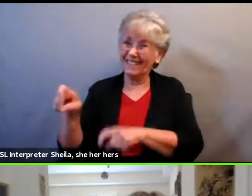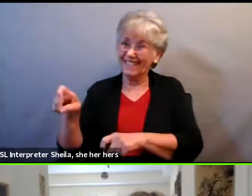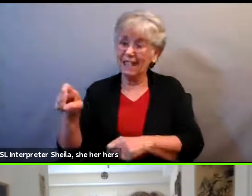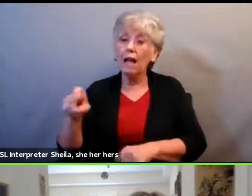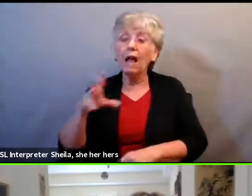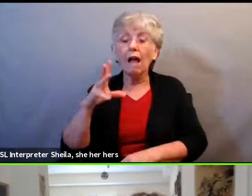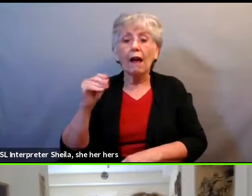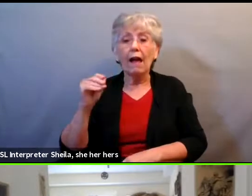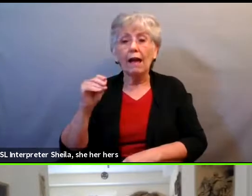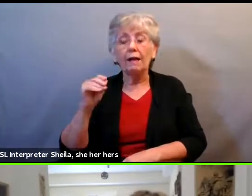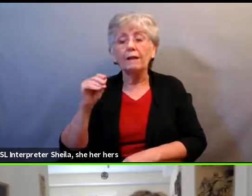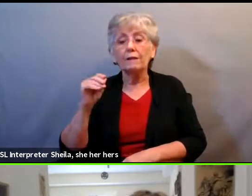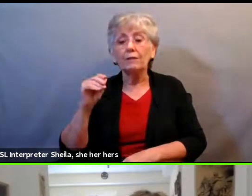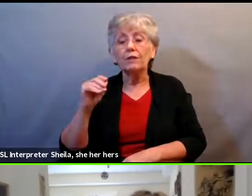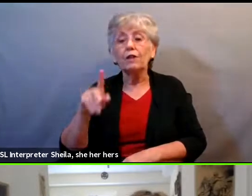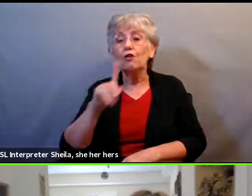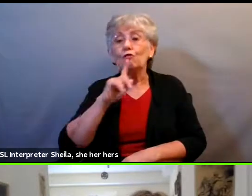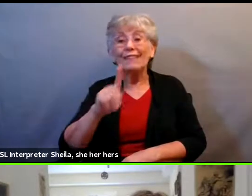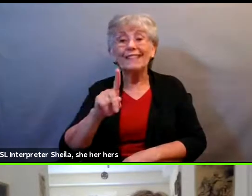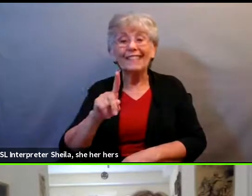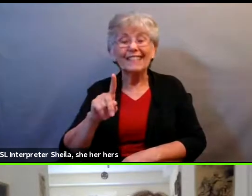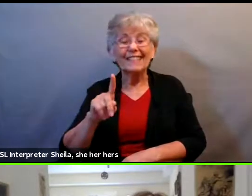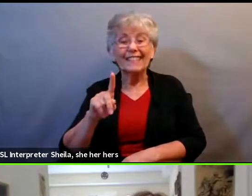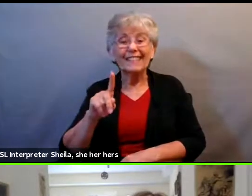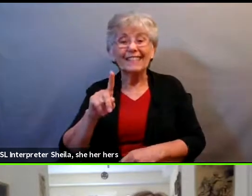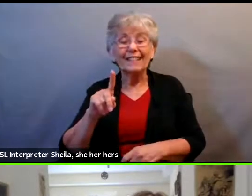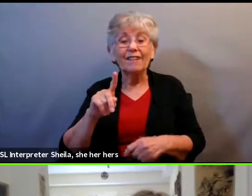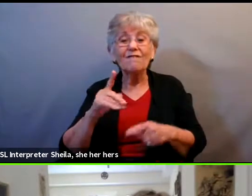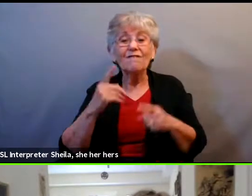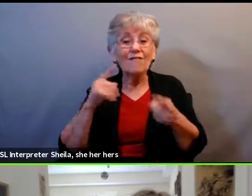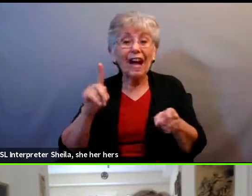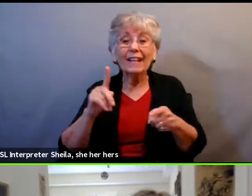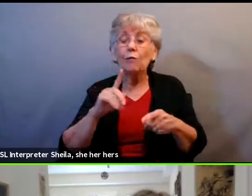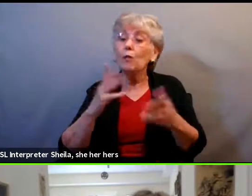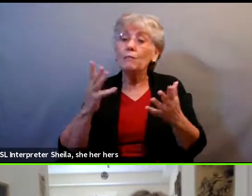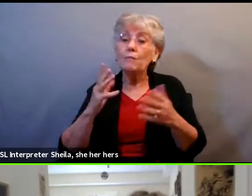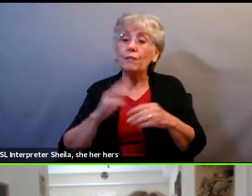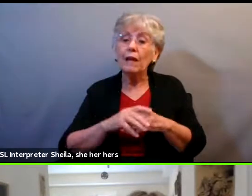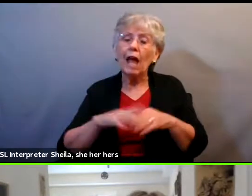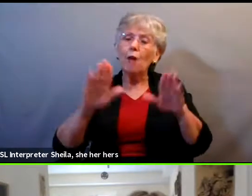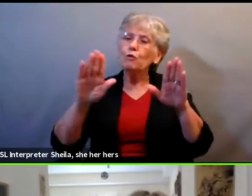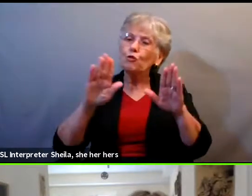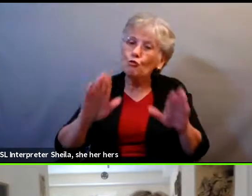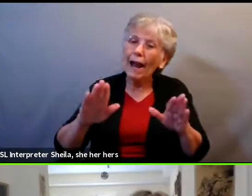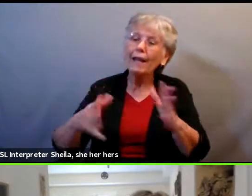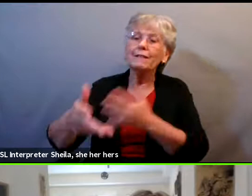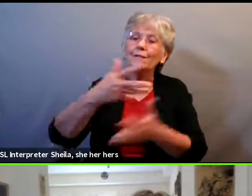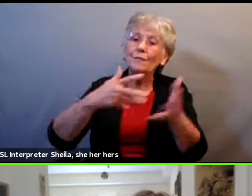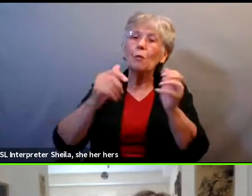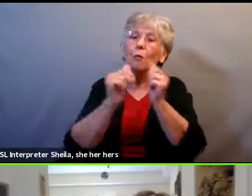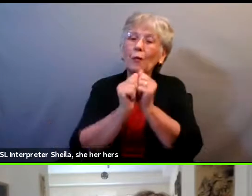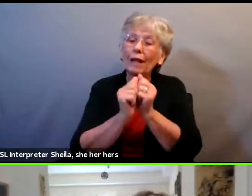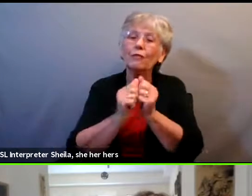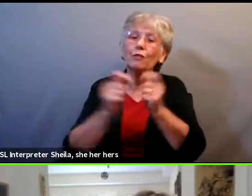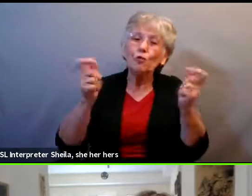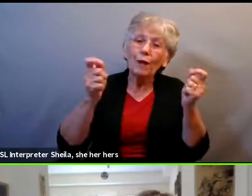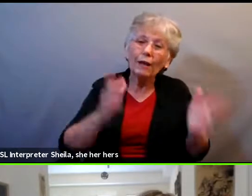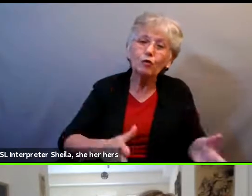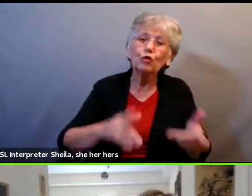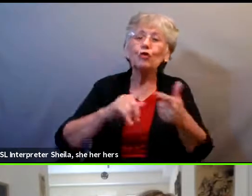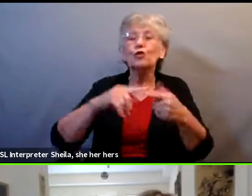really great to be with the directors and producer and